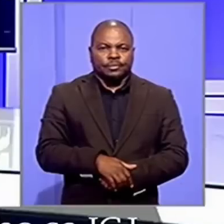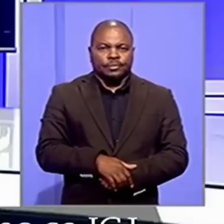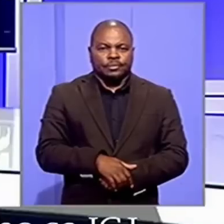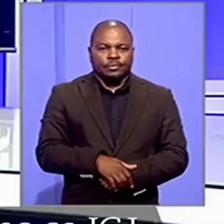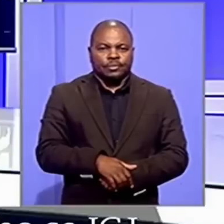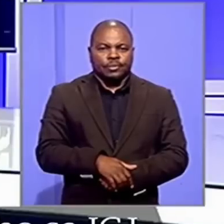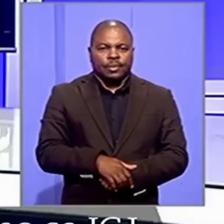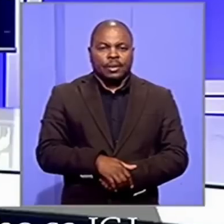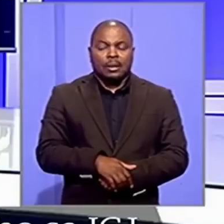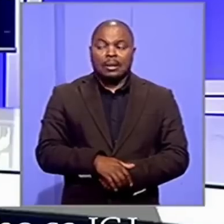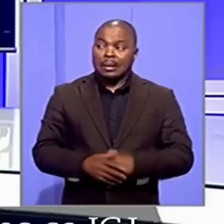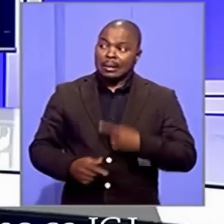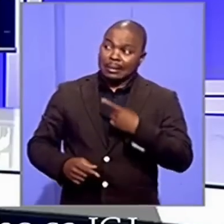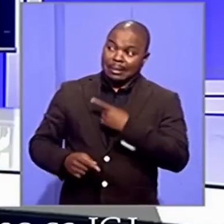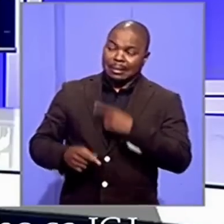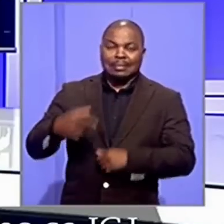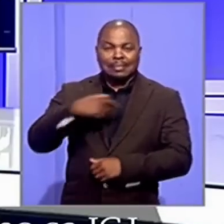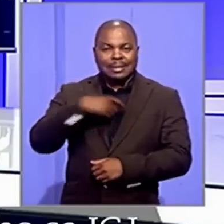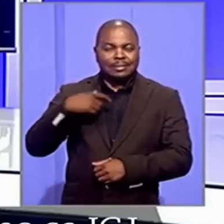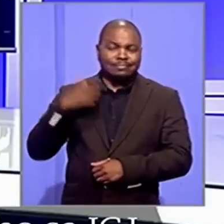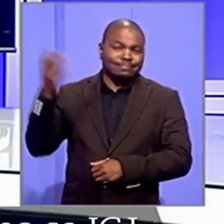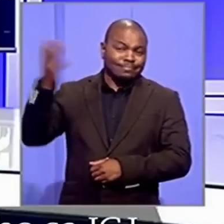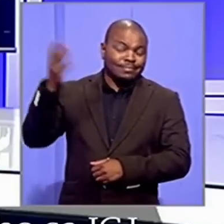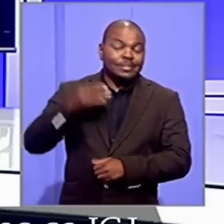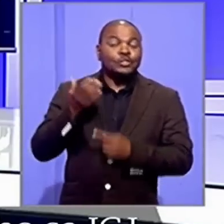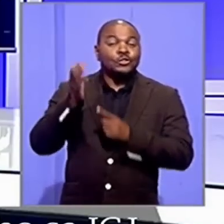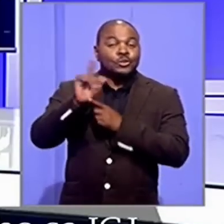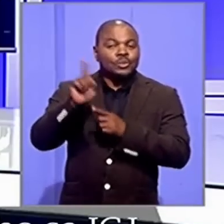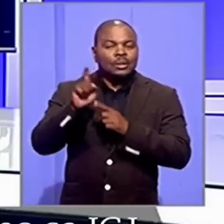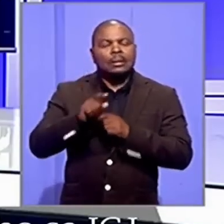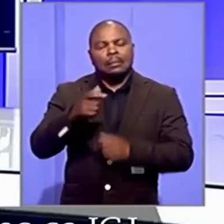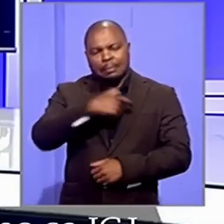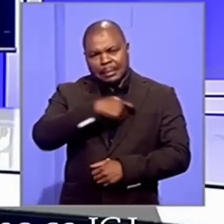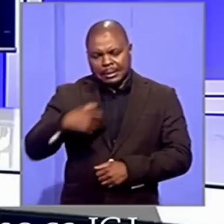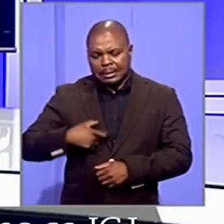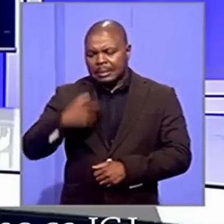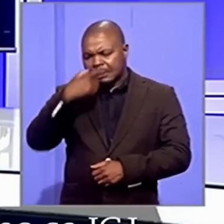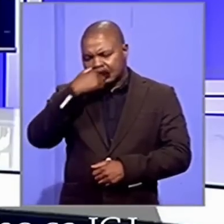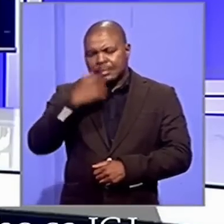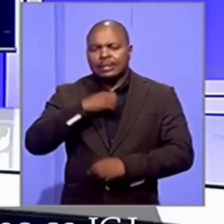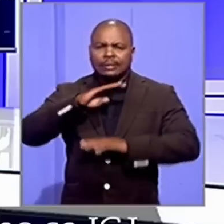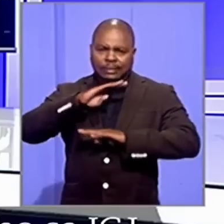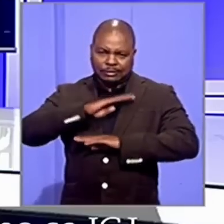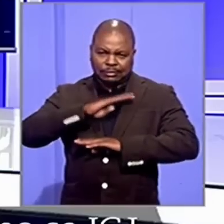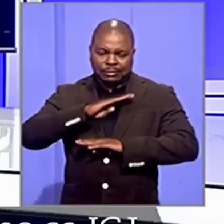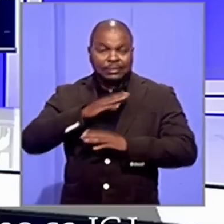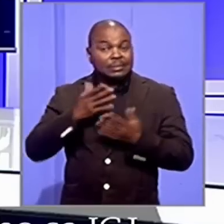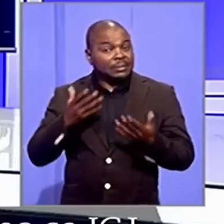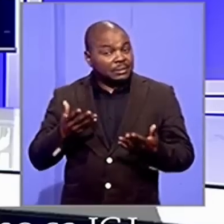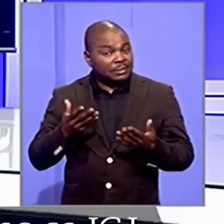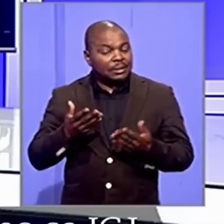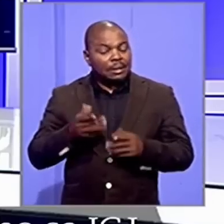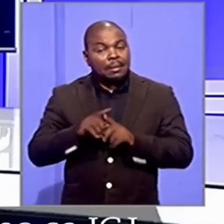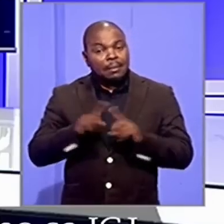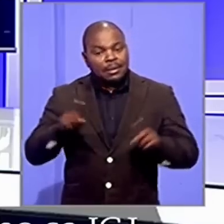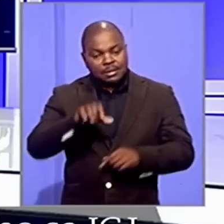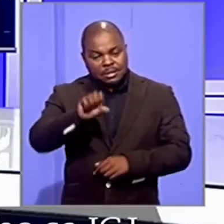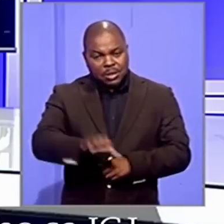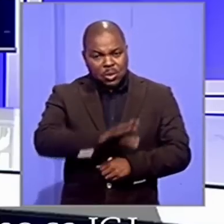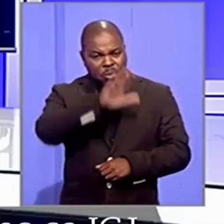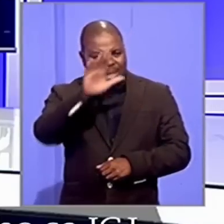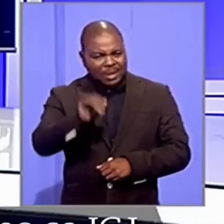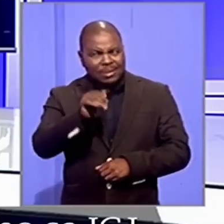Go polelo ye go bontšha mopresidente Ramaphosa a kgotsofetše e fela se ka be se bea Afrika Borwa maemong